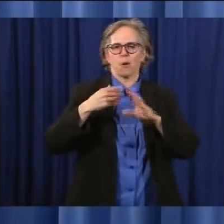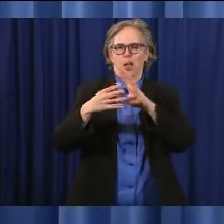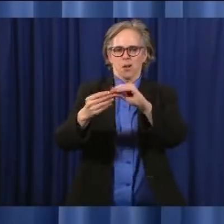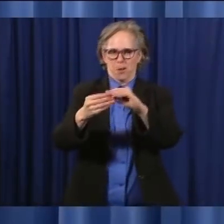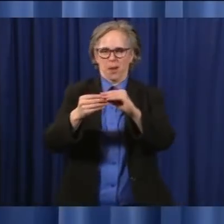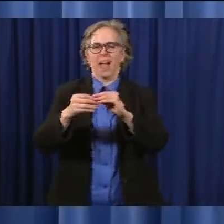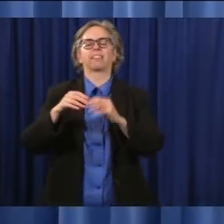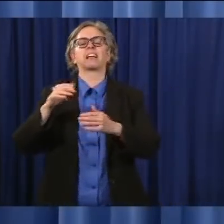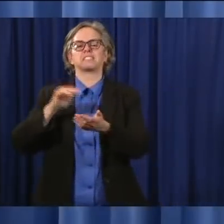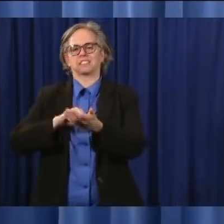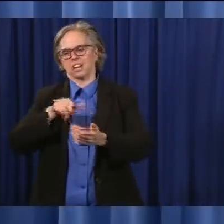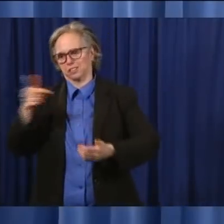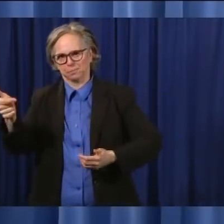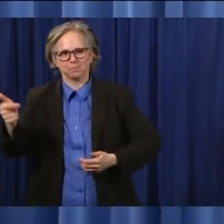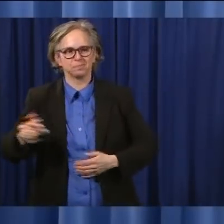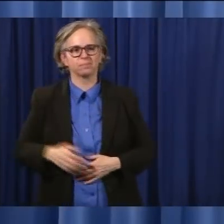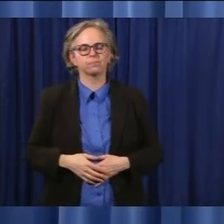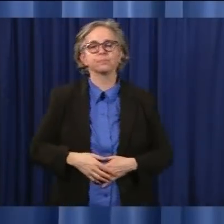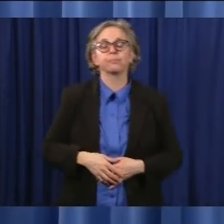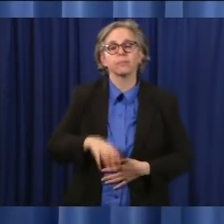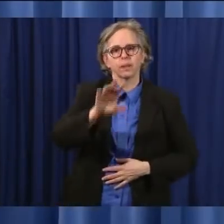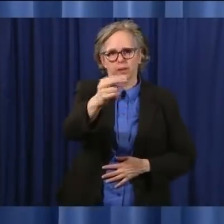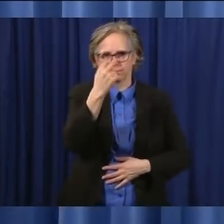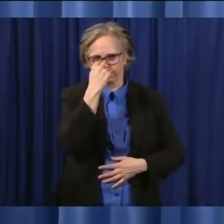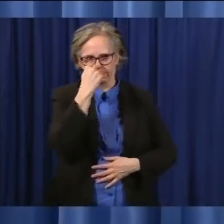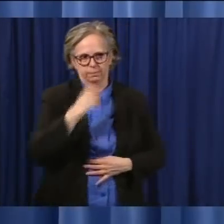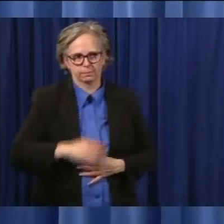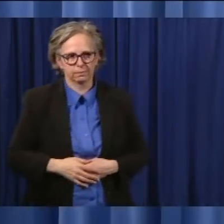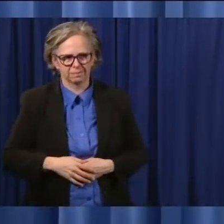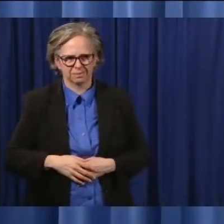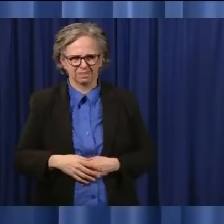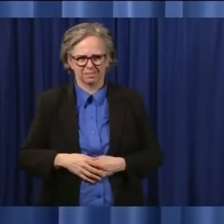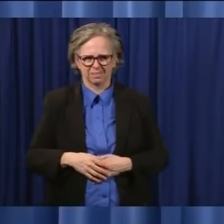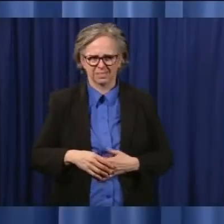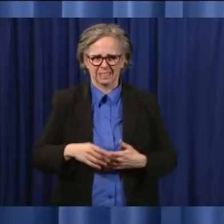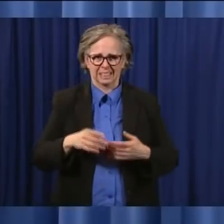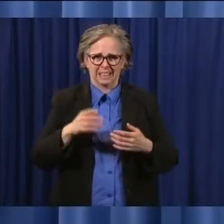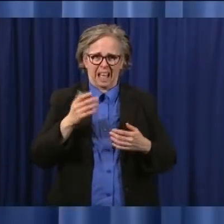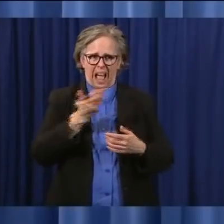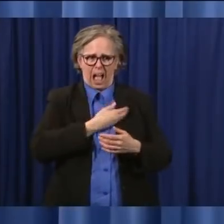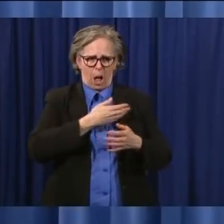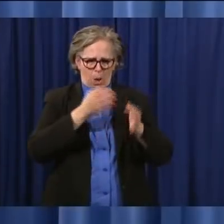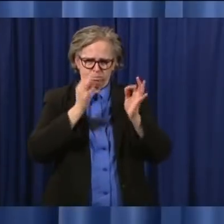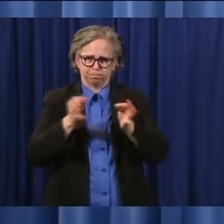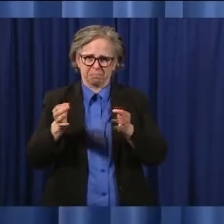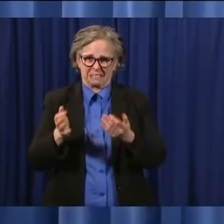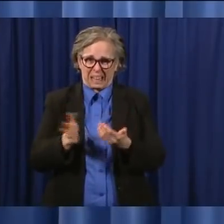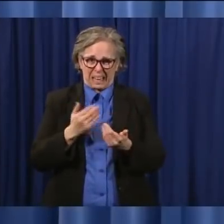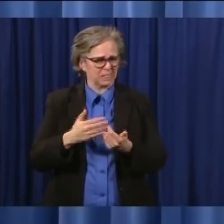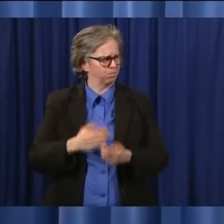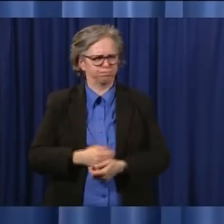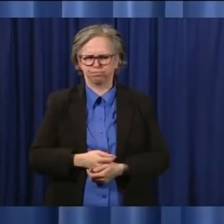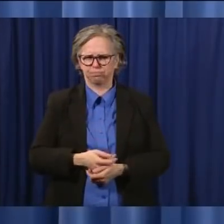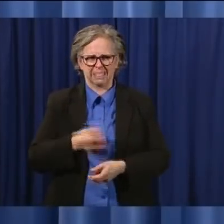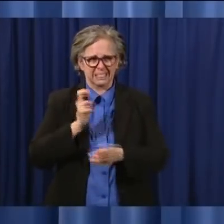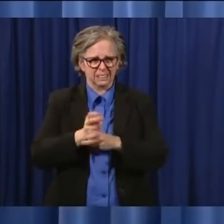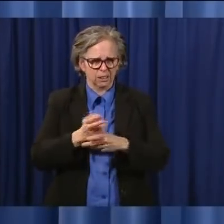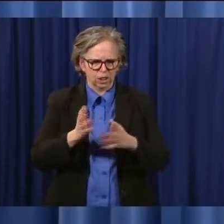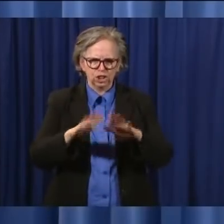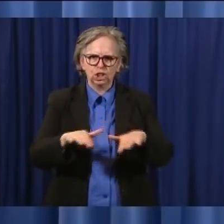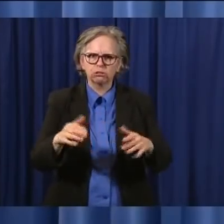look, you try to make these determinations. Kids have to do something in the summer.